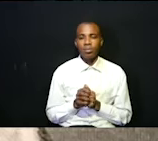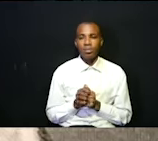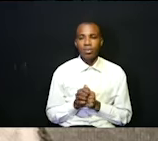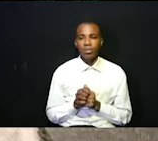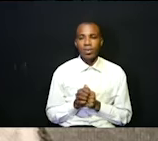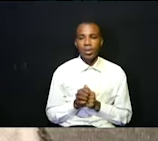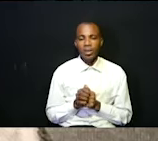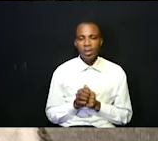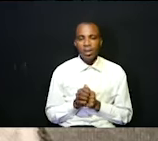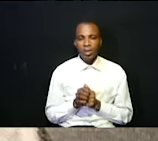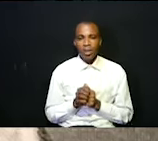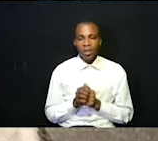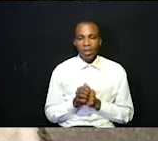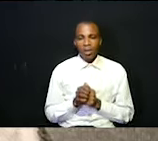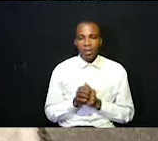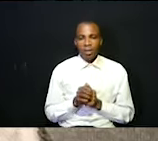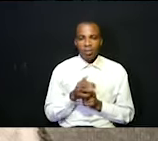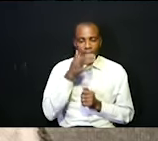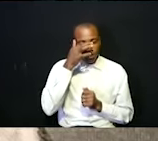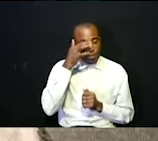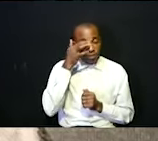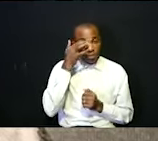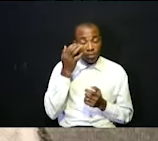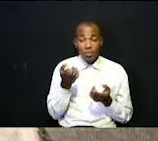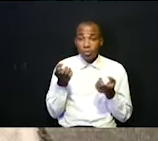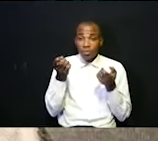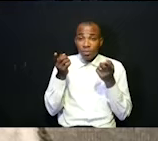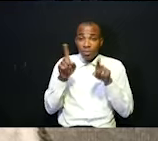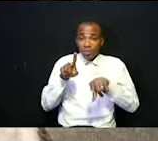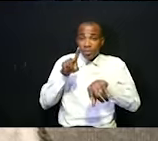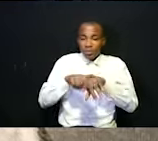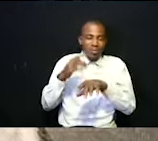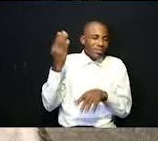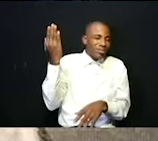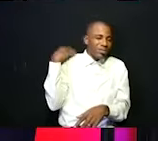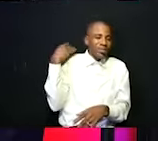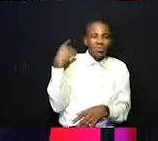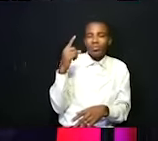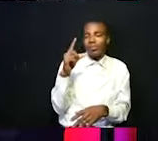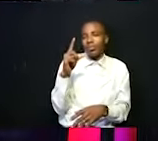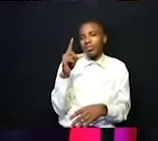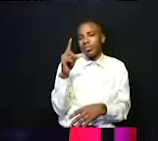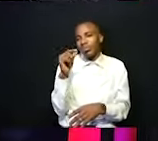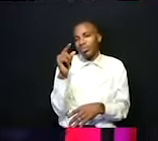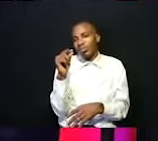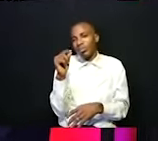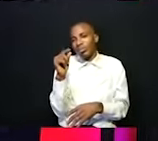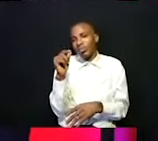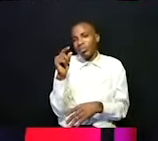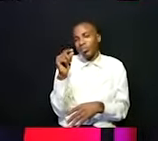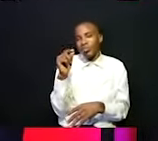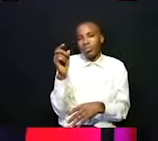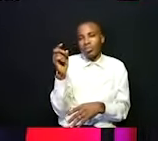pa e di ma yen se Christus awofo. You see, at the turn of the 20th century, one educator and